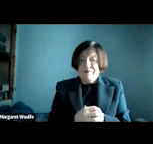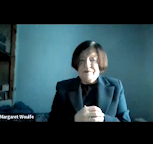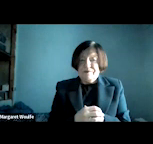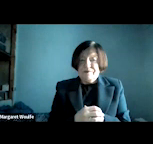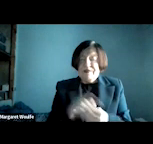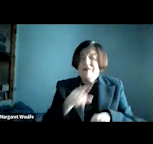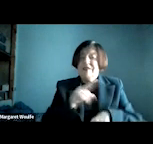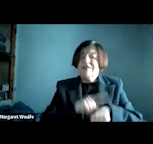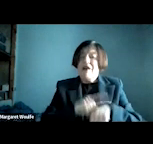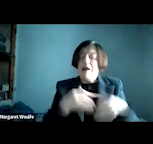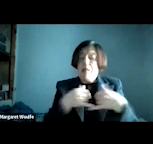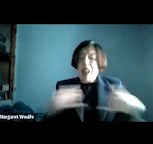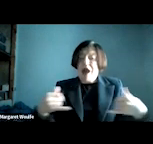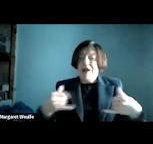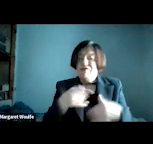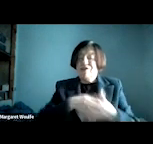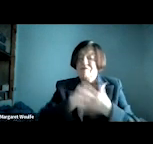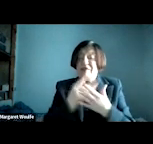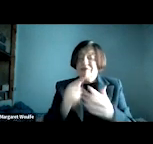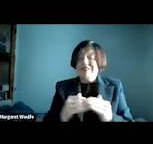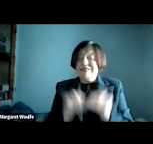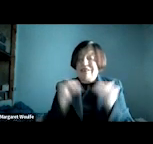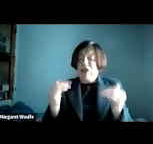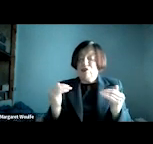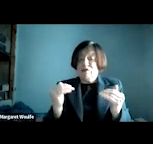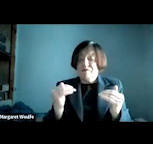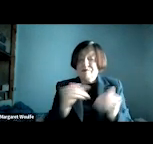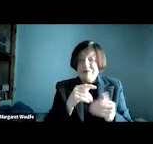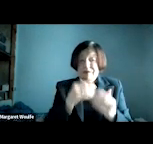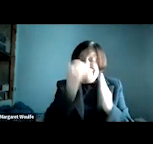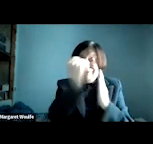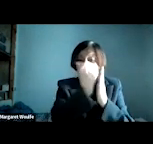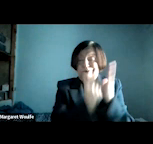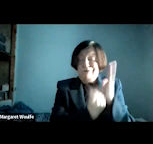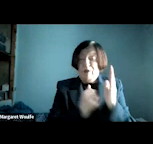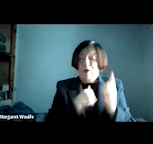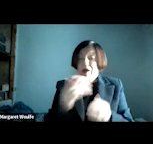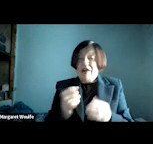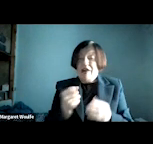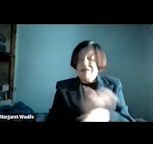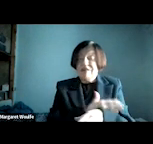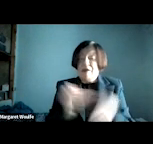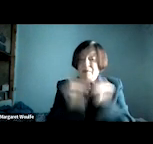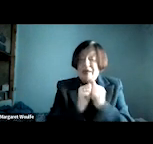So the timelines for the development of this standard are as follows. We're having a kickoff